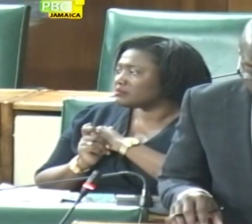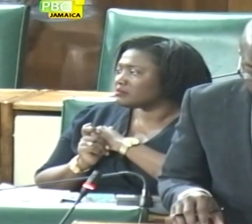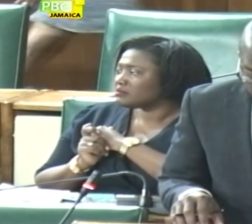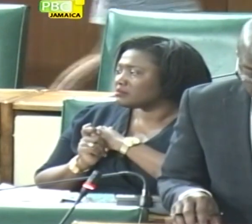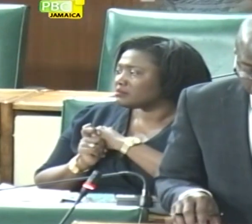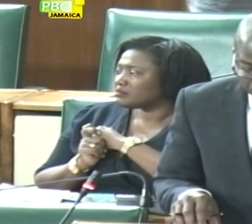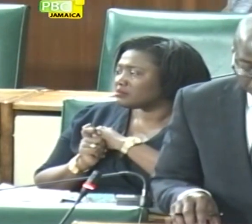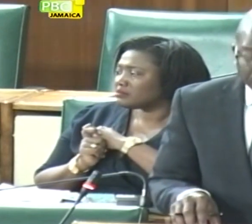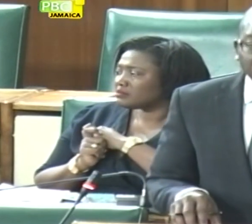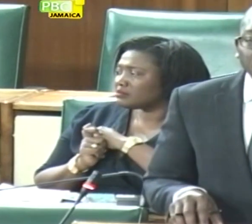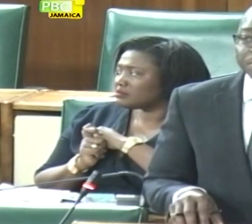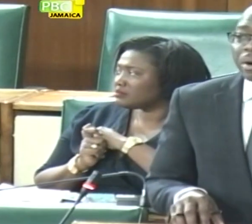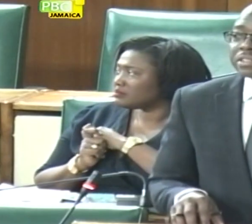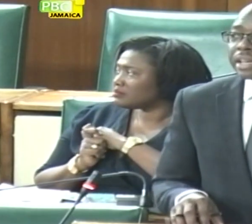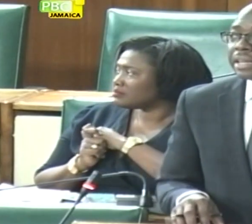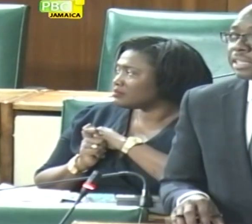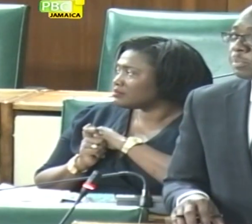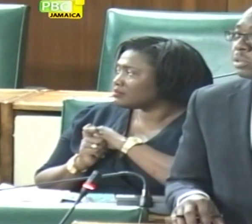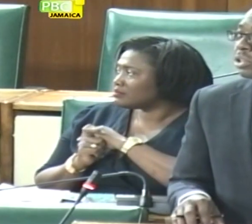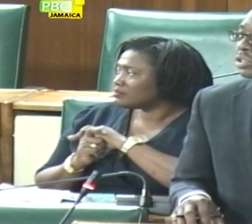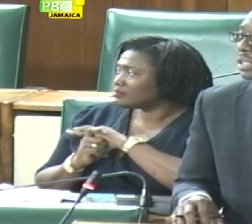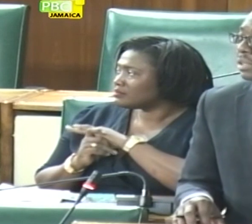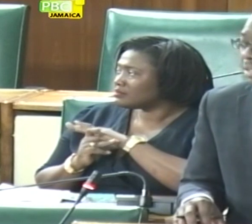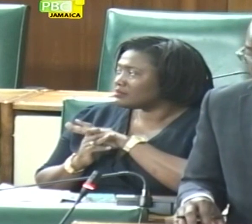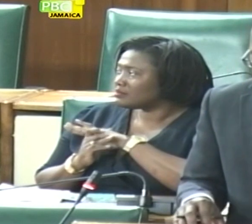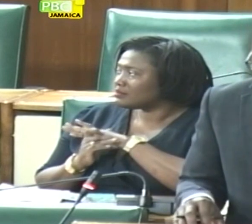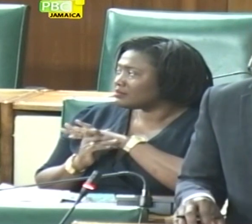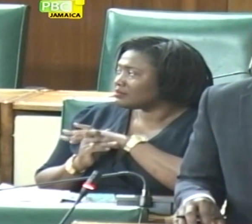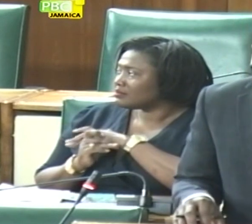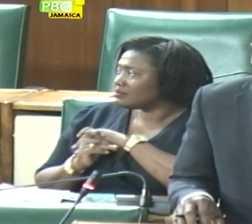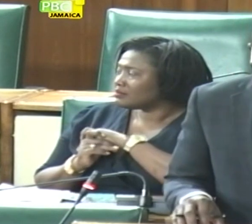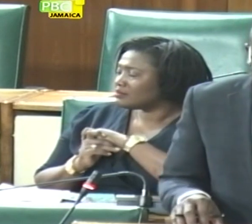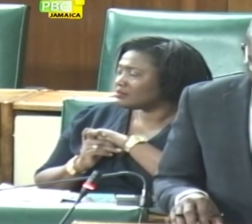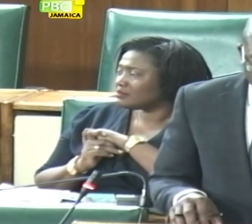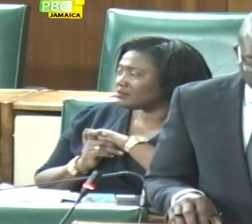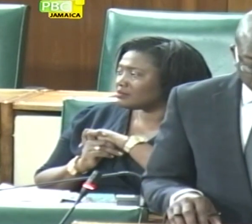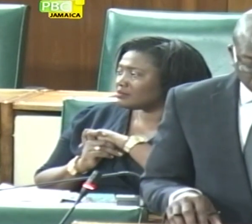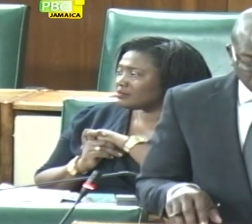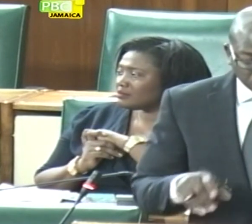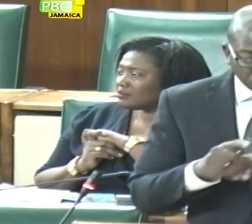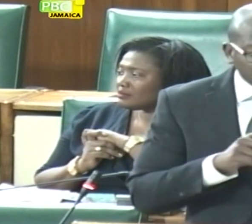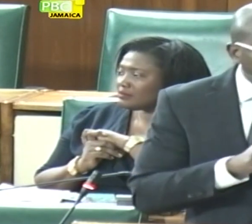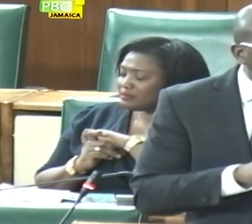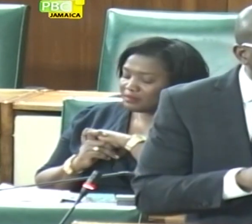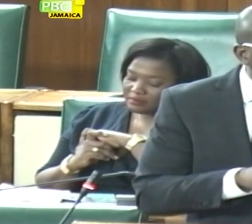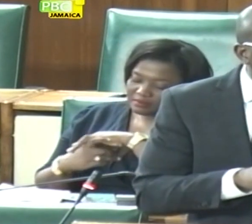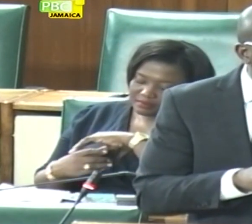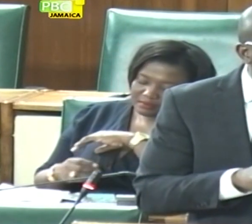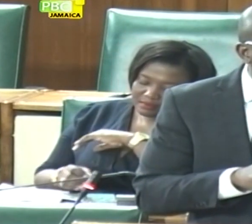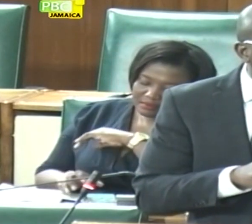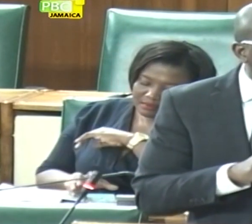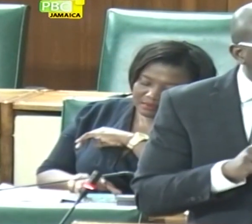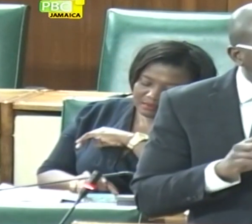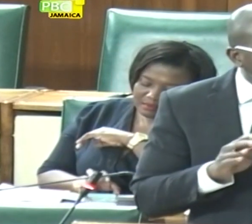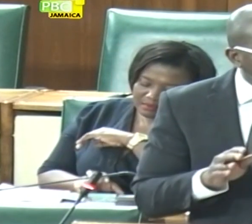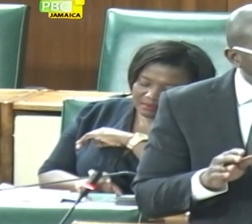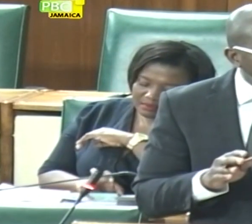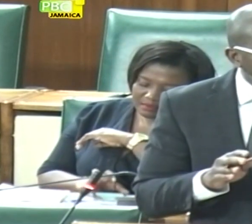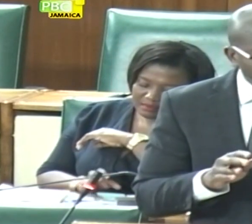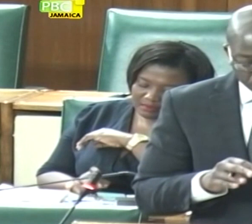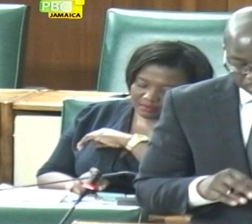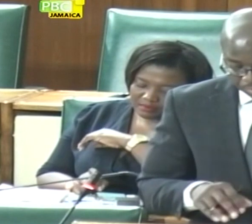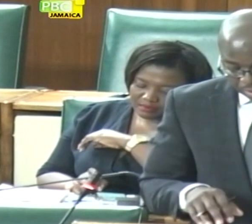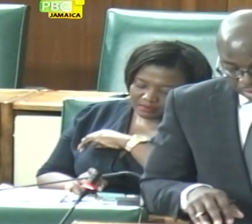they import for the mining of bauxite and the production of alumina. Sections 7.2 and